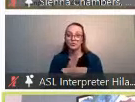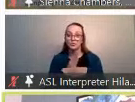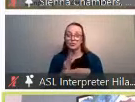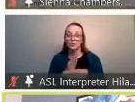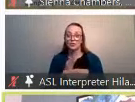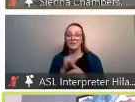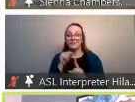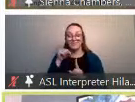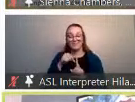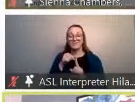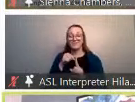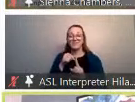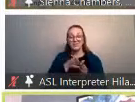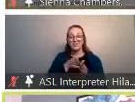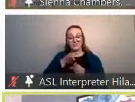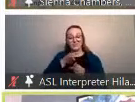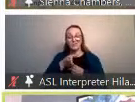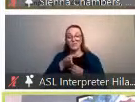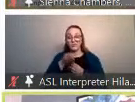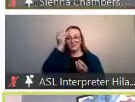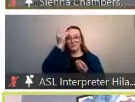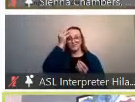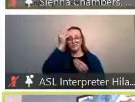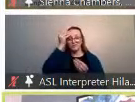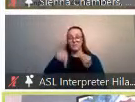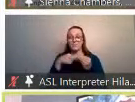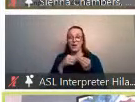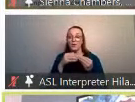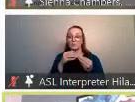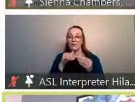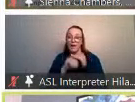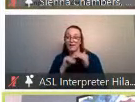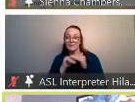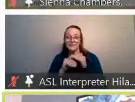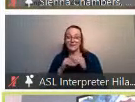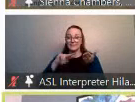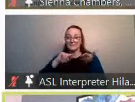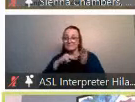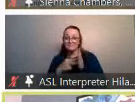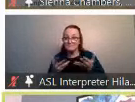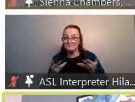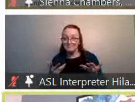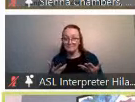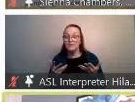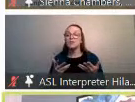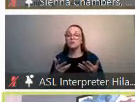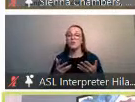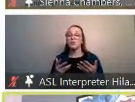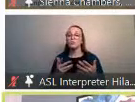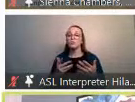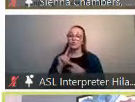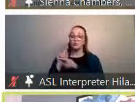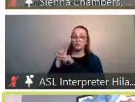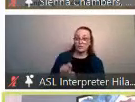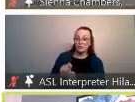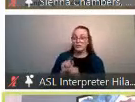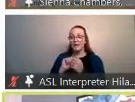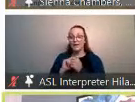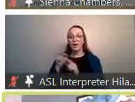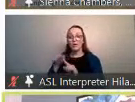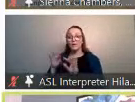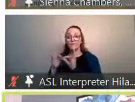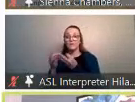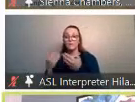has traditionally thought about access. And so traditionally, the degree to which a family has access to a